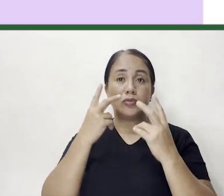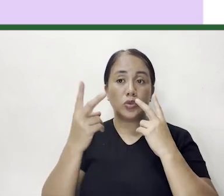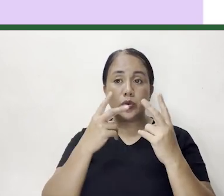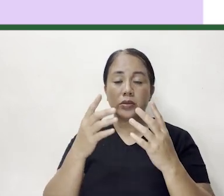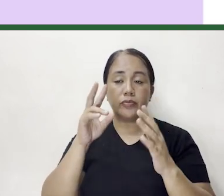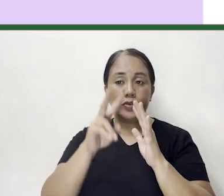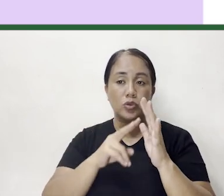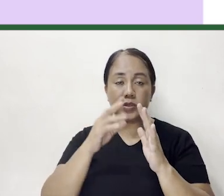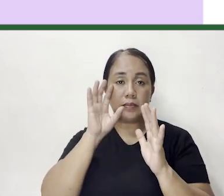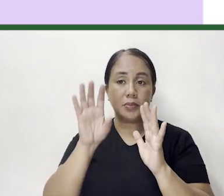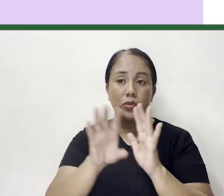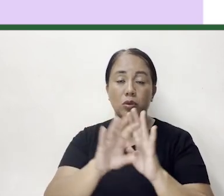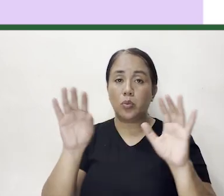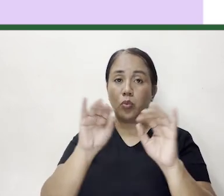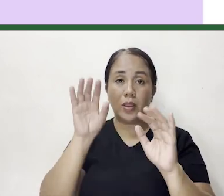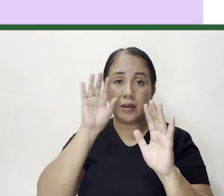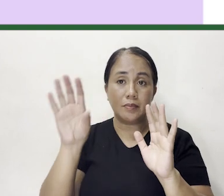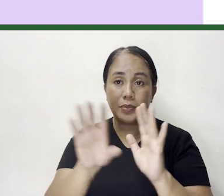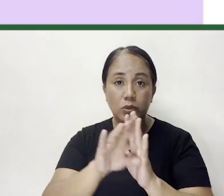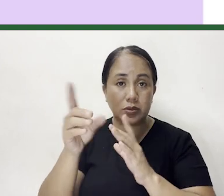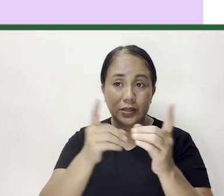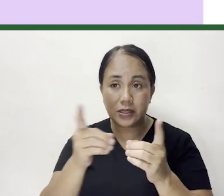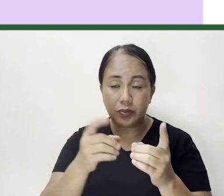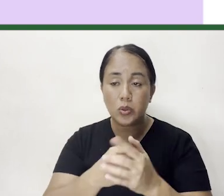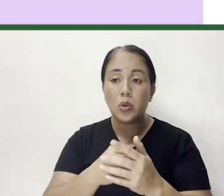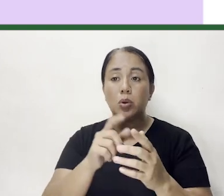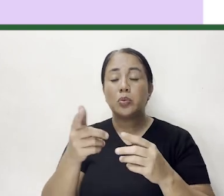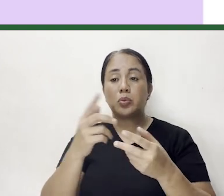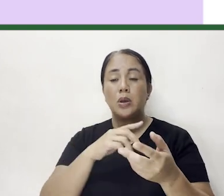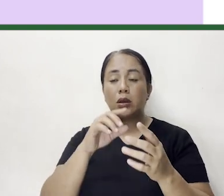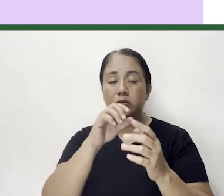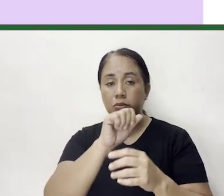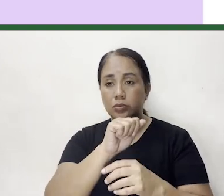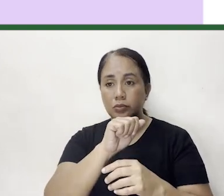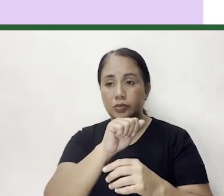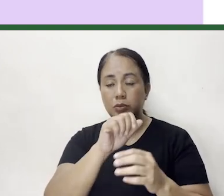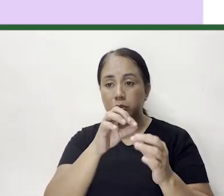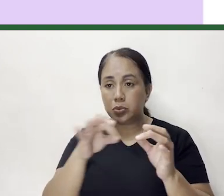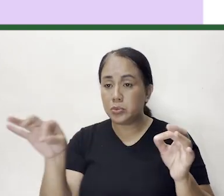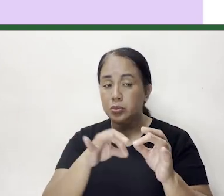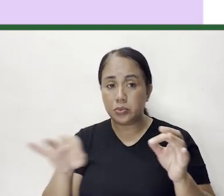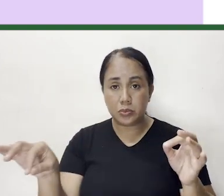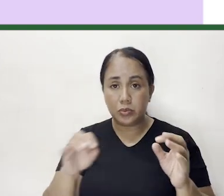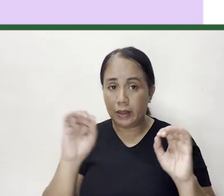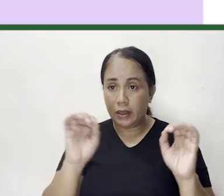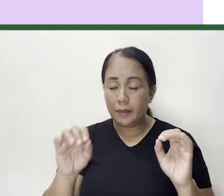Visual content like videos and pictures have no image description, alternative text, and